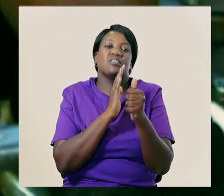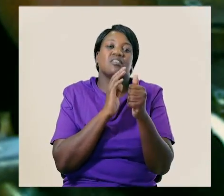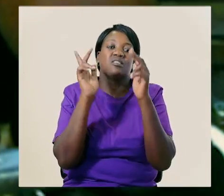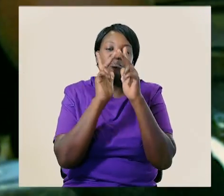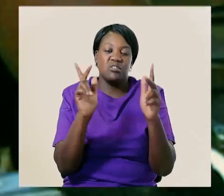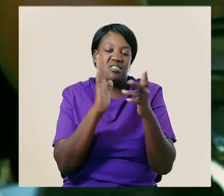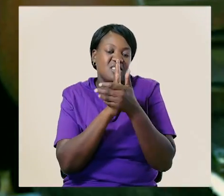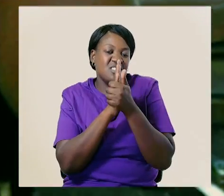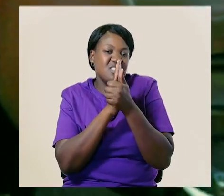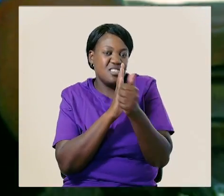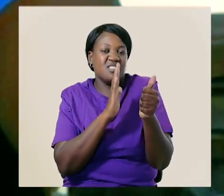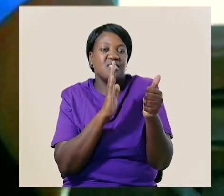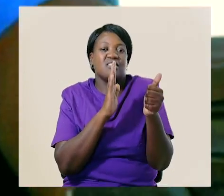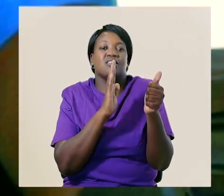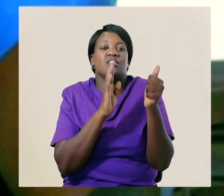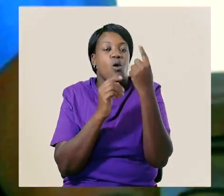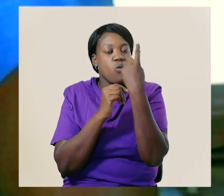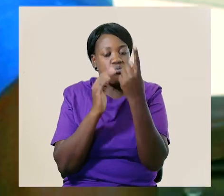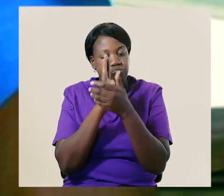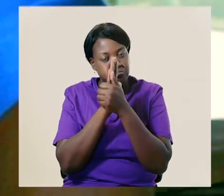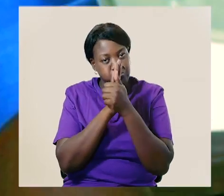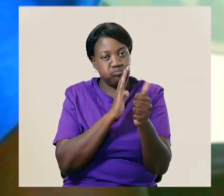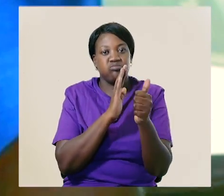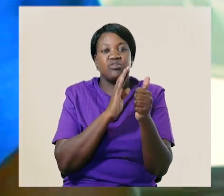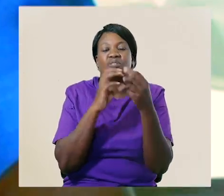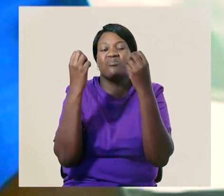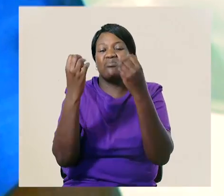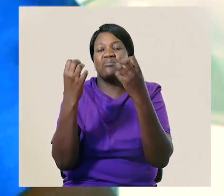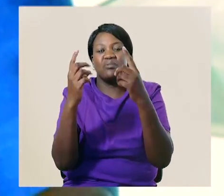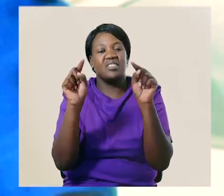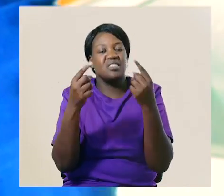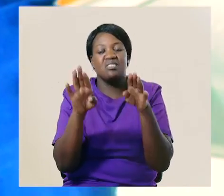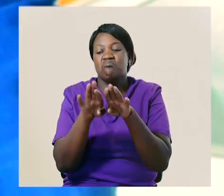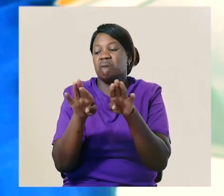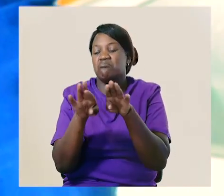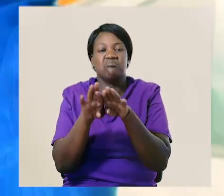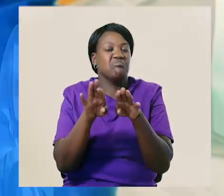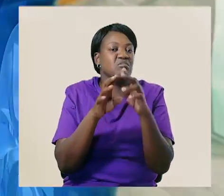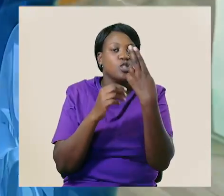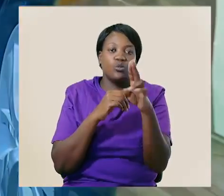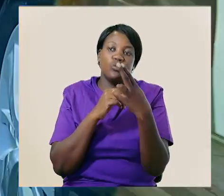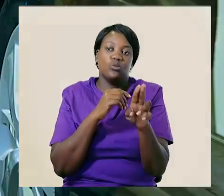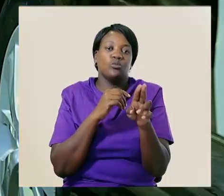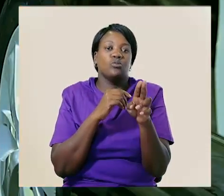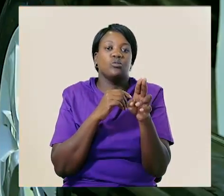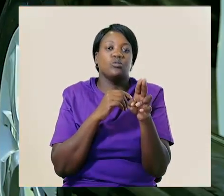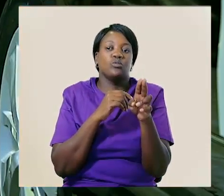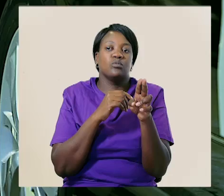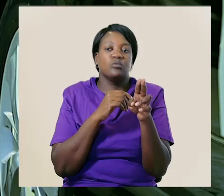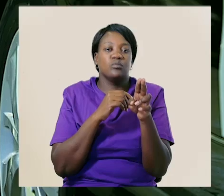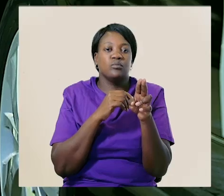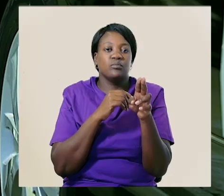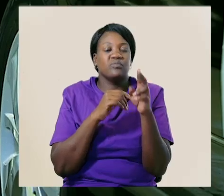People specialize in one kind of job rather than doing a whole range of jobs themselves. In this